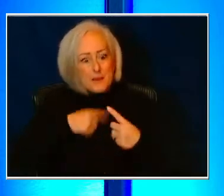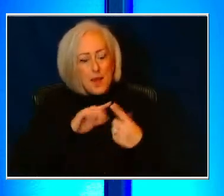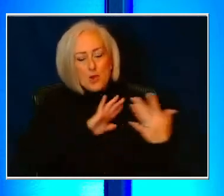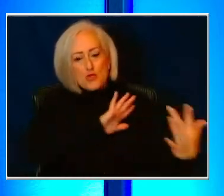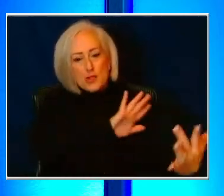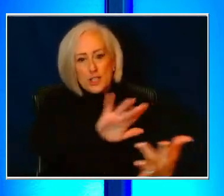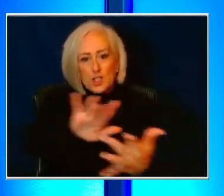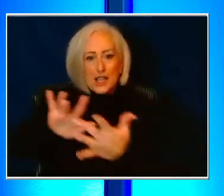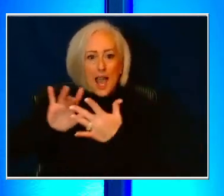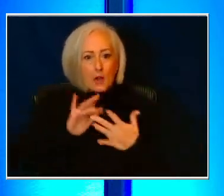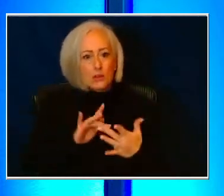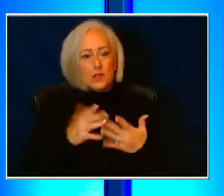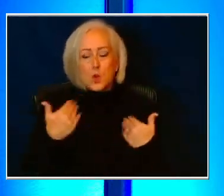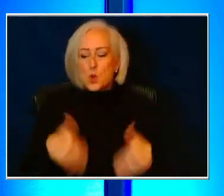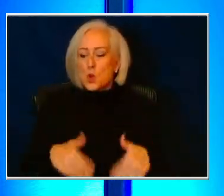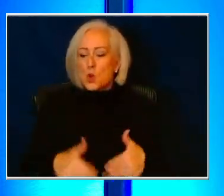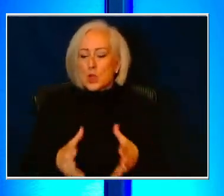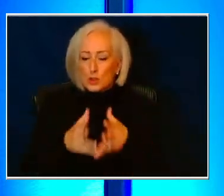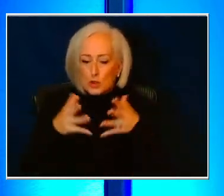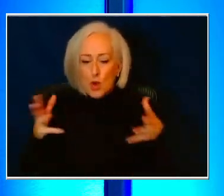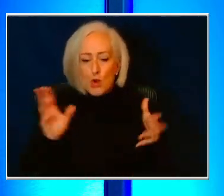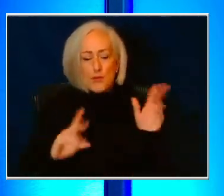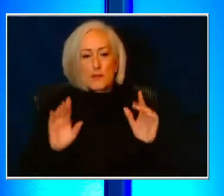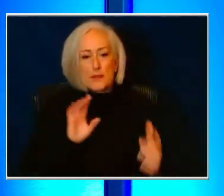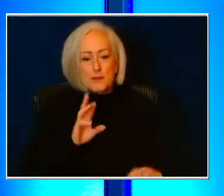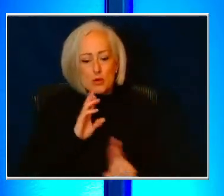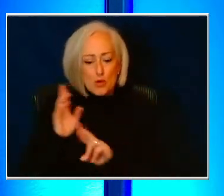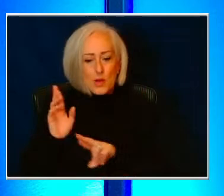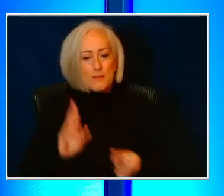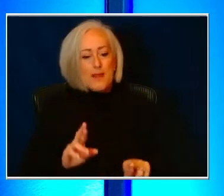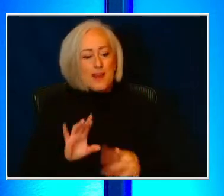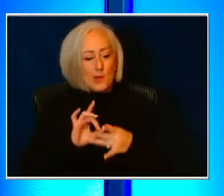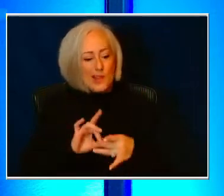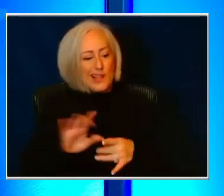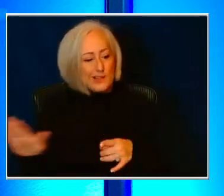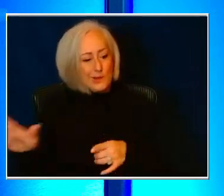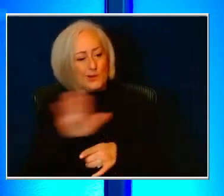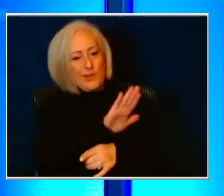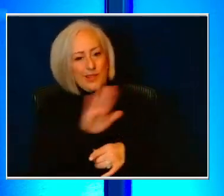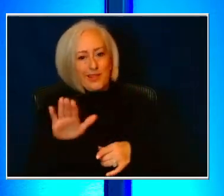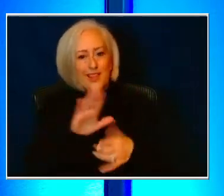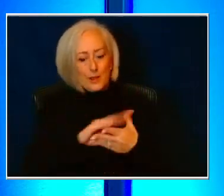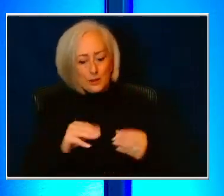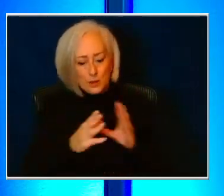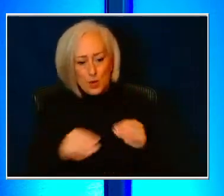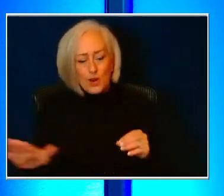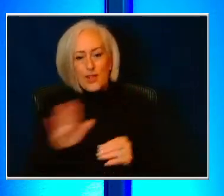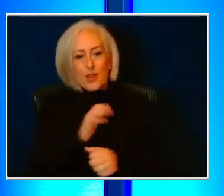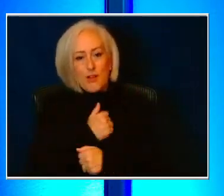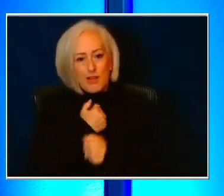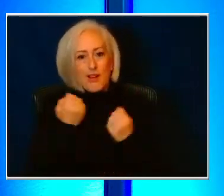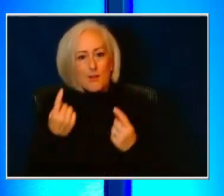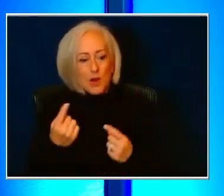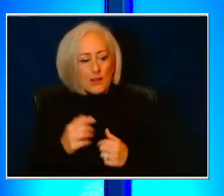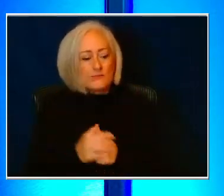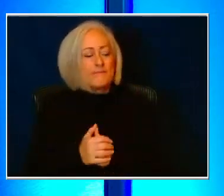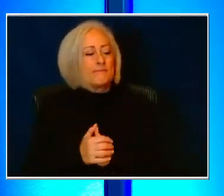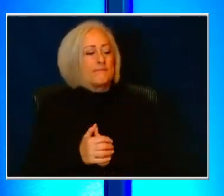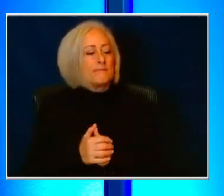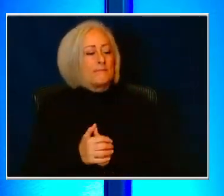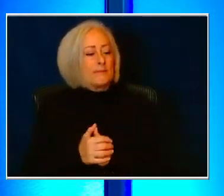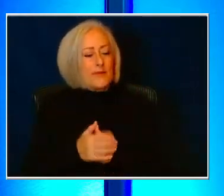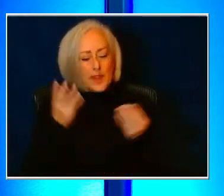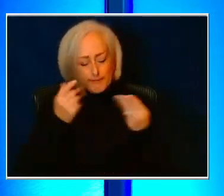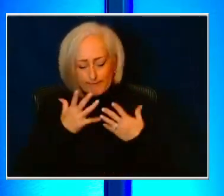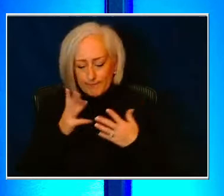people have responded with their own stories about their loved ones, and they've said things that are so beautiful about their experience. And